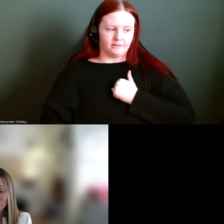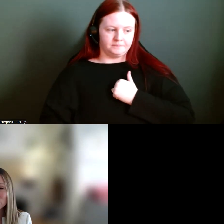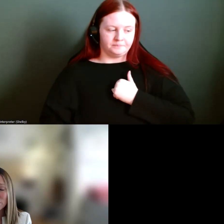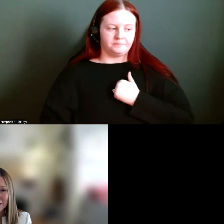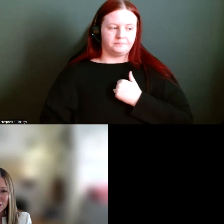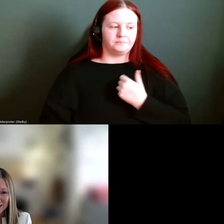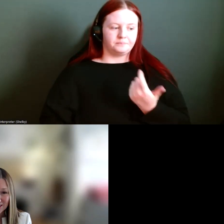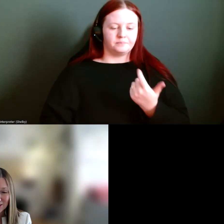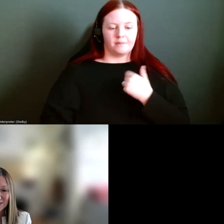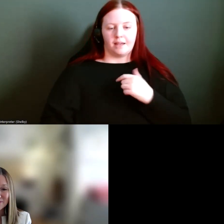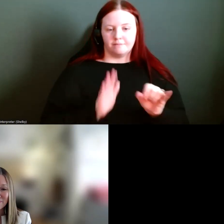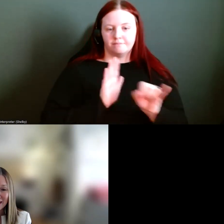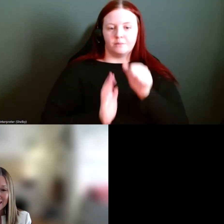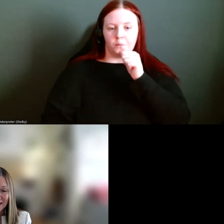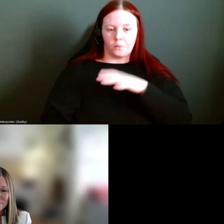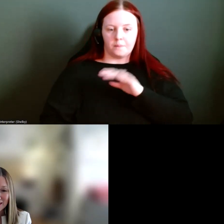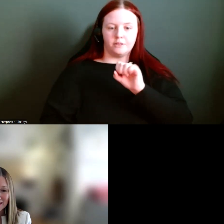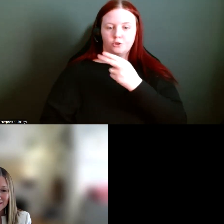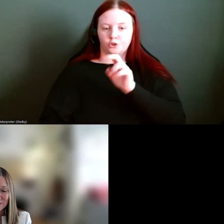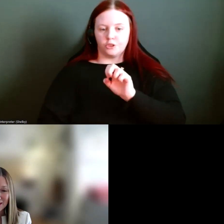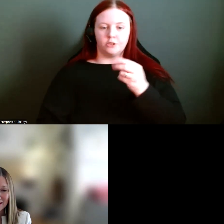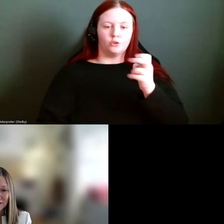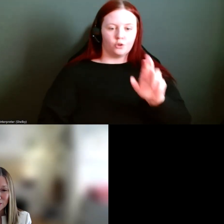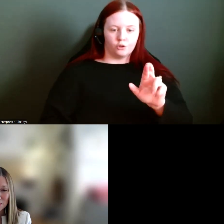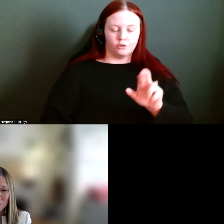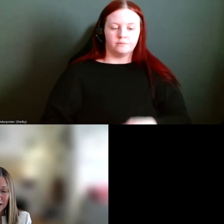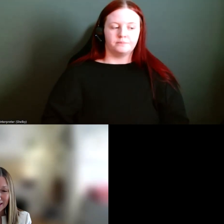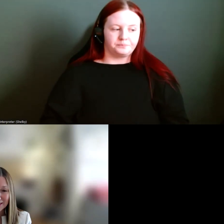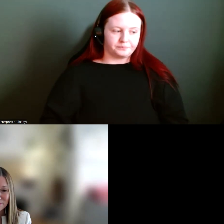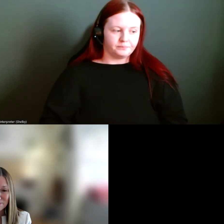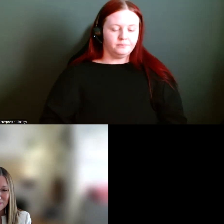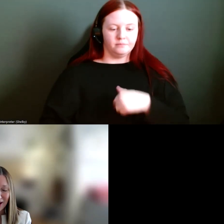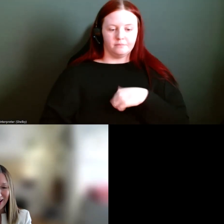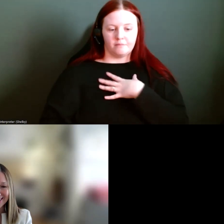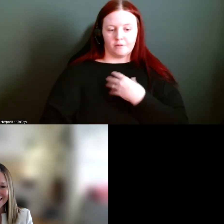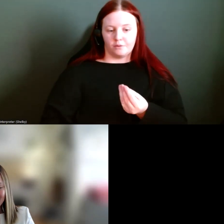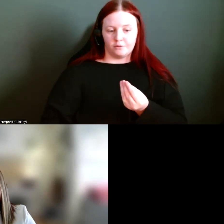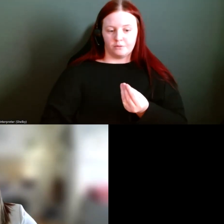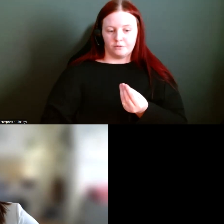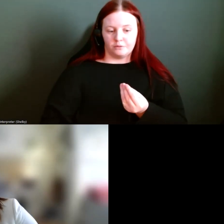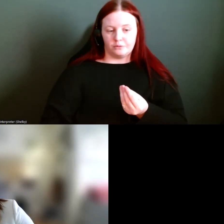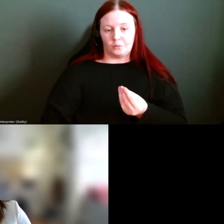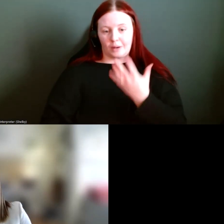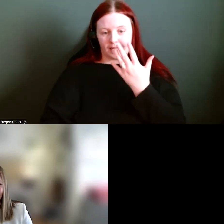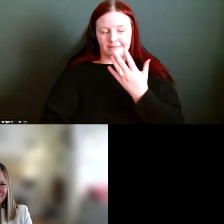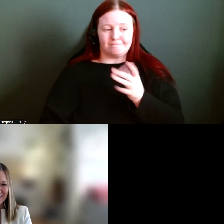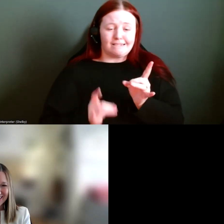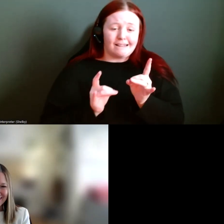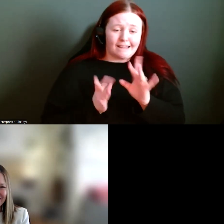I use pronouns she and her. I'm a white, I hate to say middle-aged,